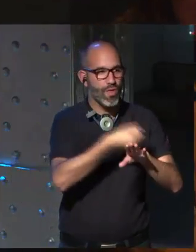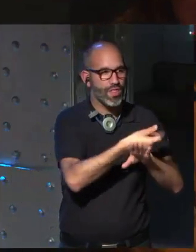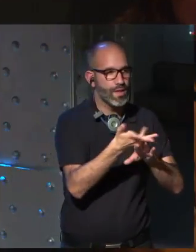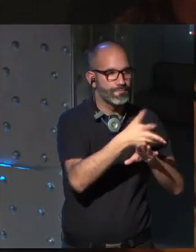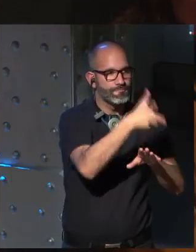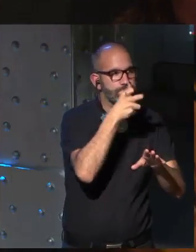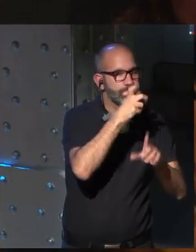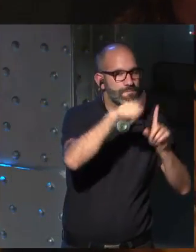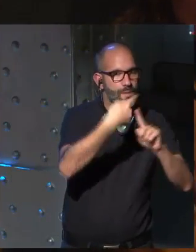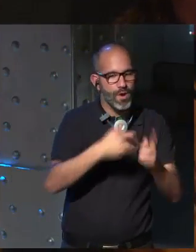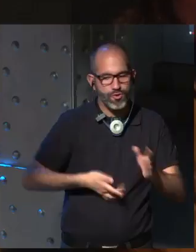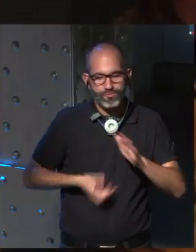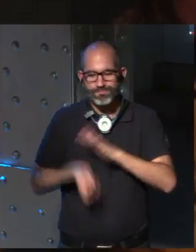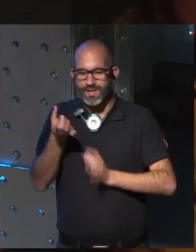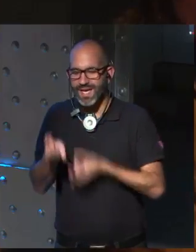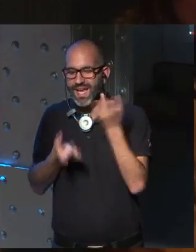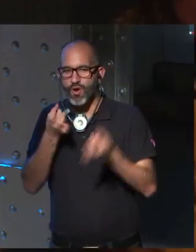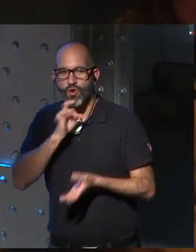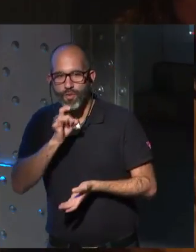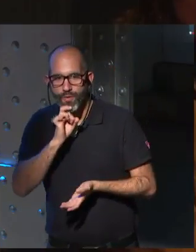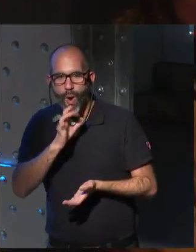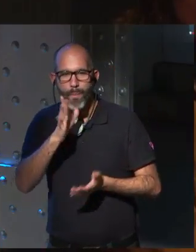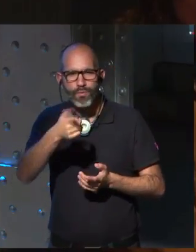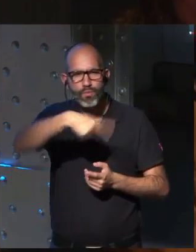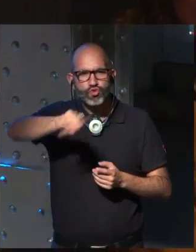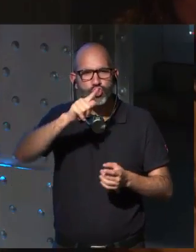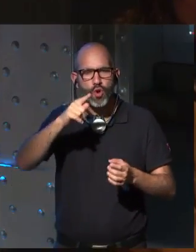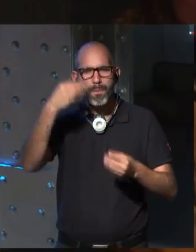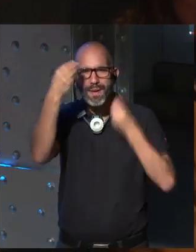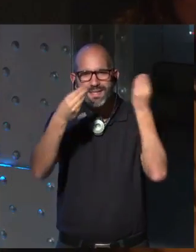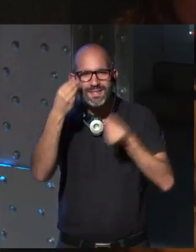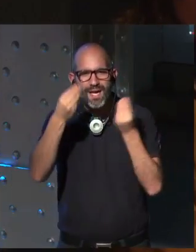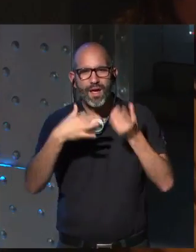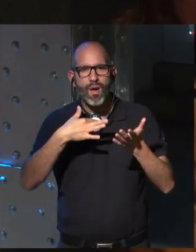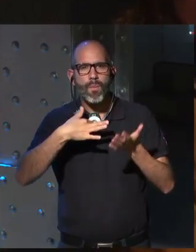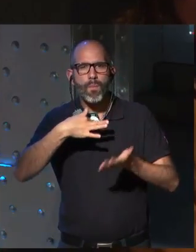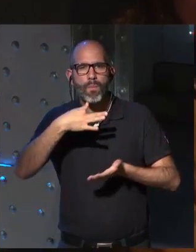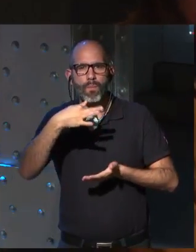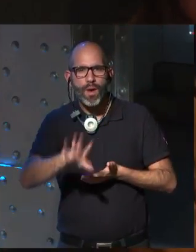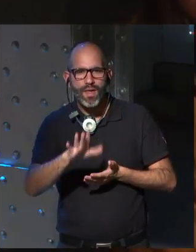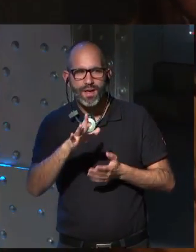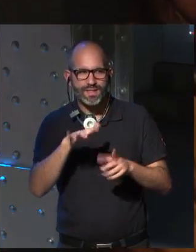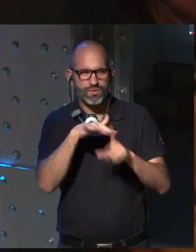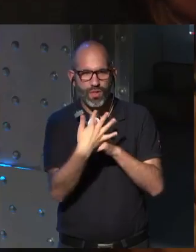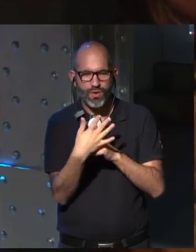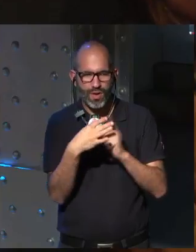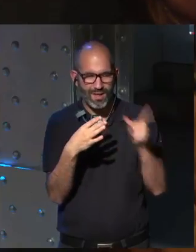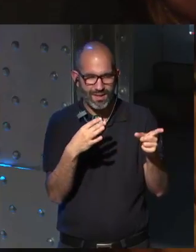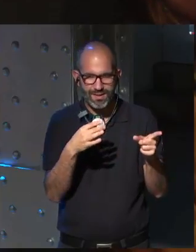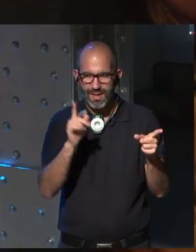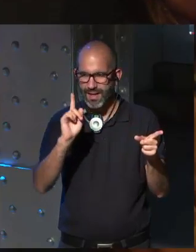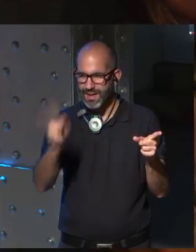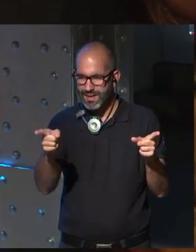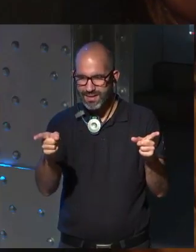the opposite situation, how to translate that to people listening to me. The question is, do you think that both things will